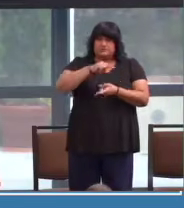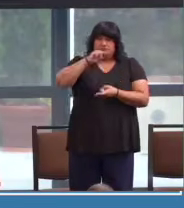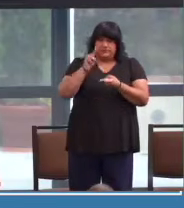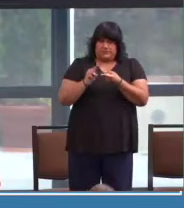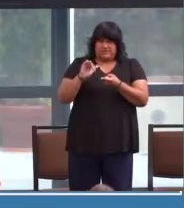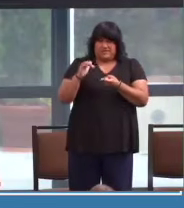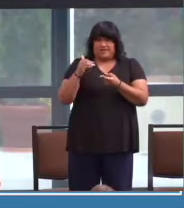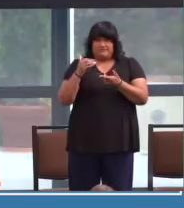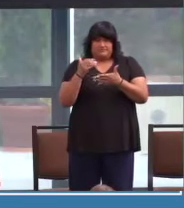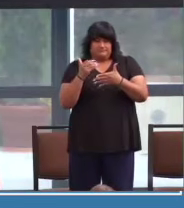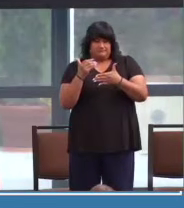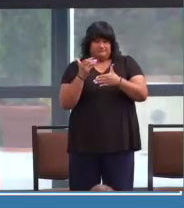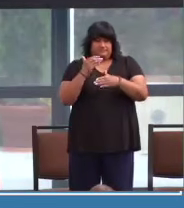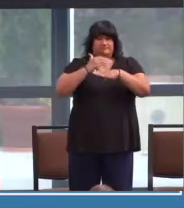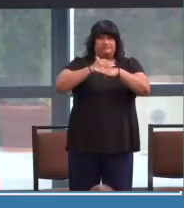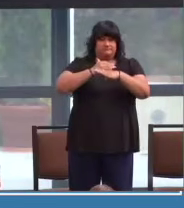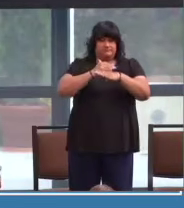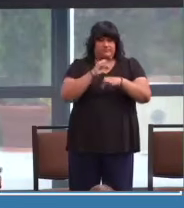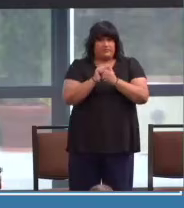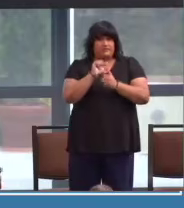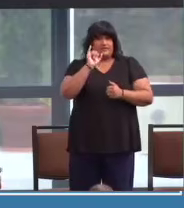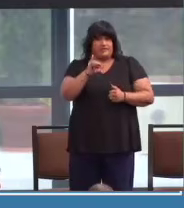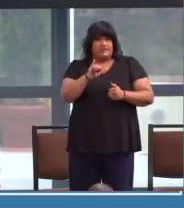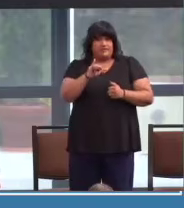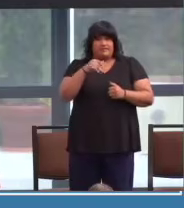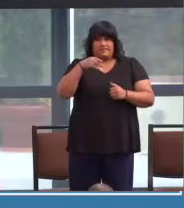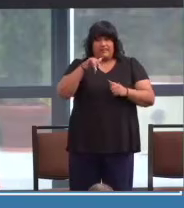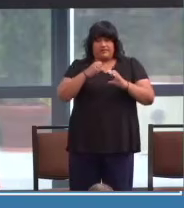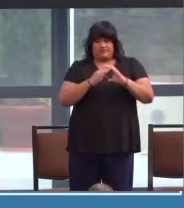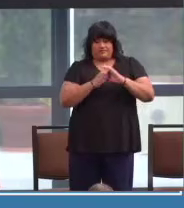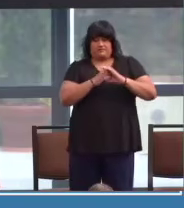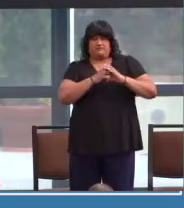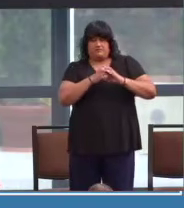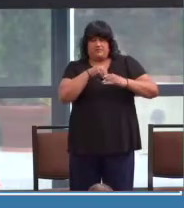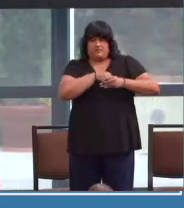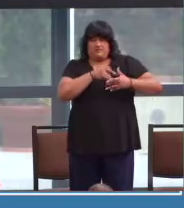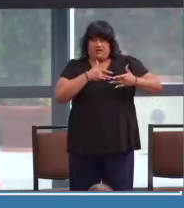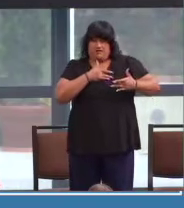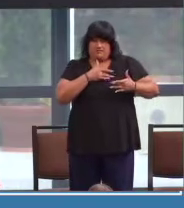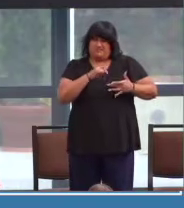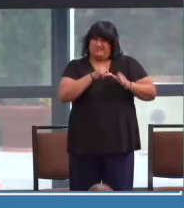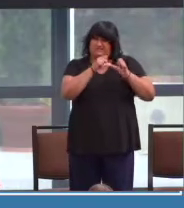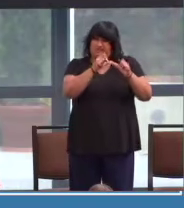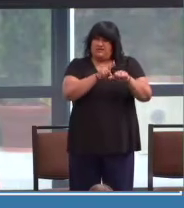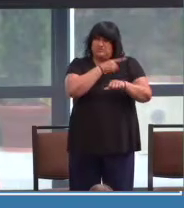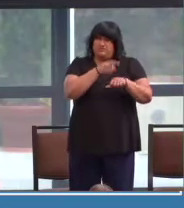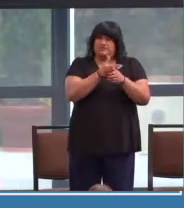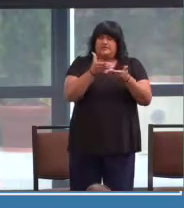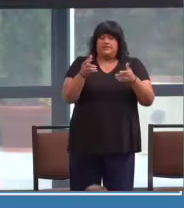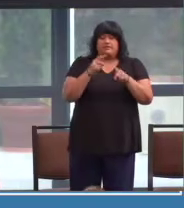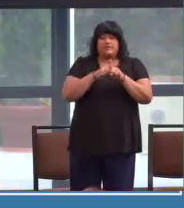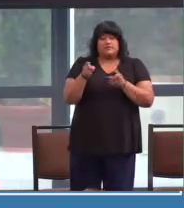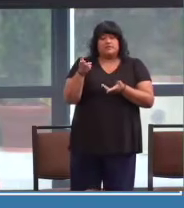plaque development in the heart. So it's really a long-term thing, and maybe the